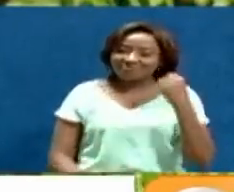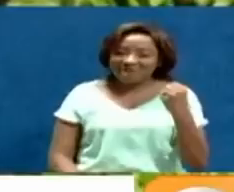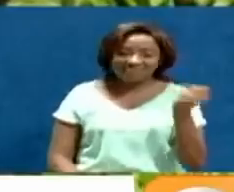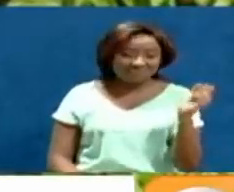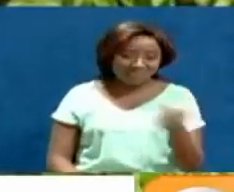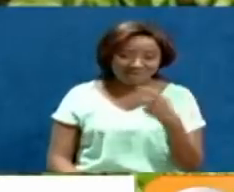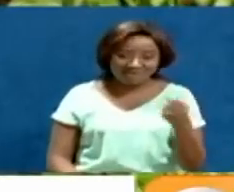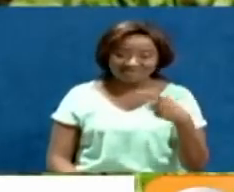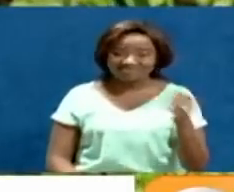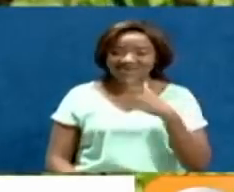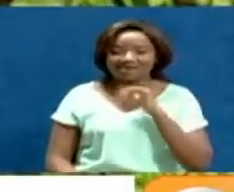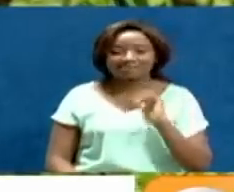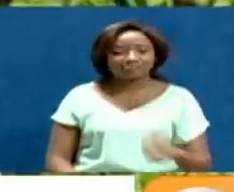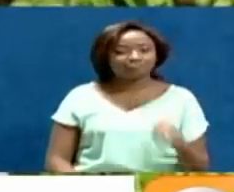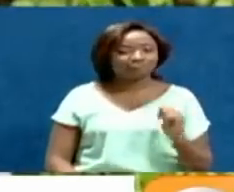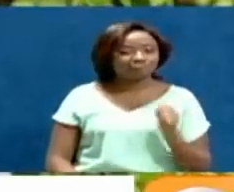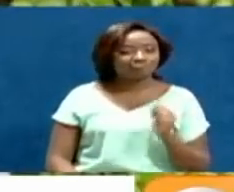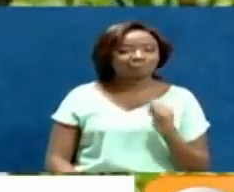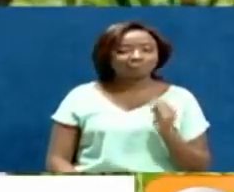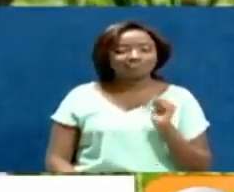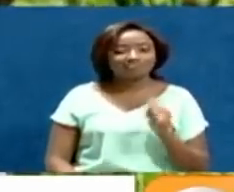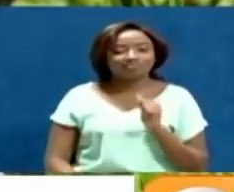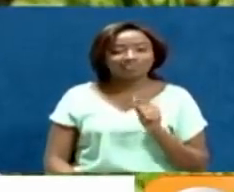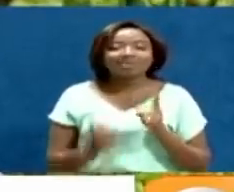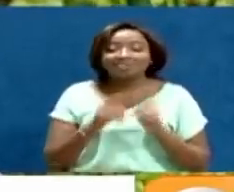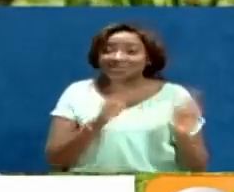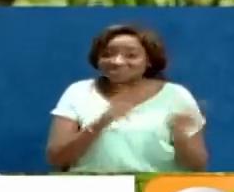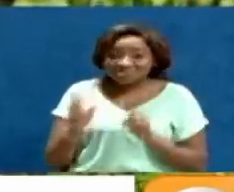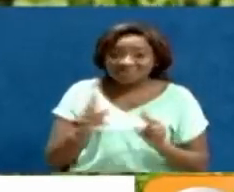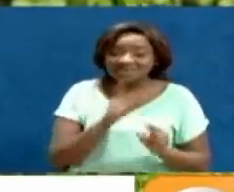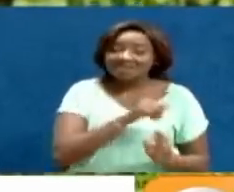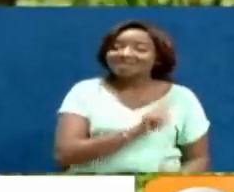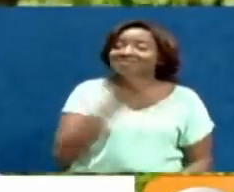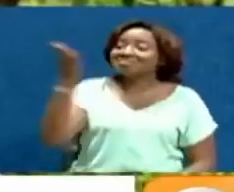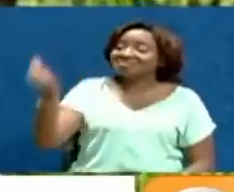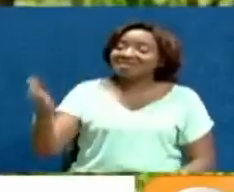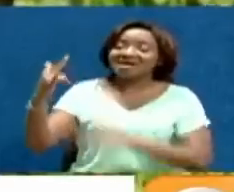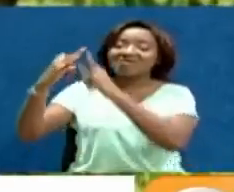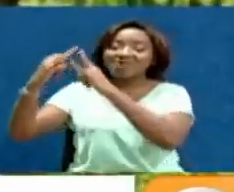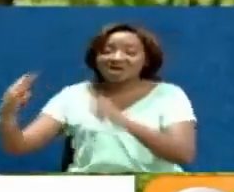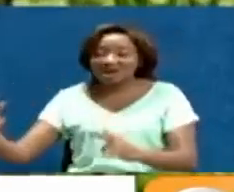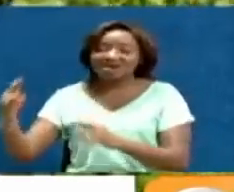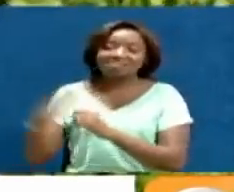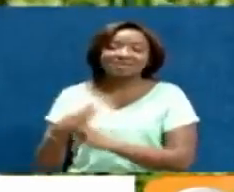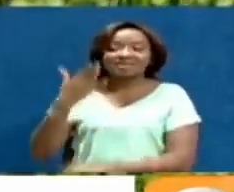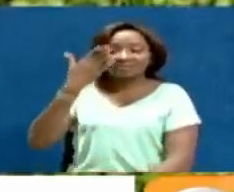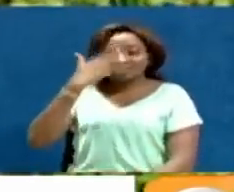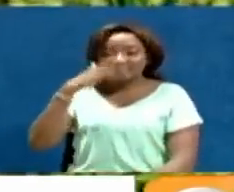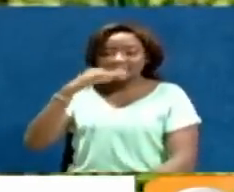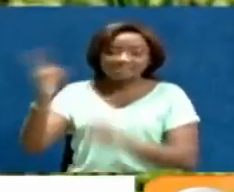now, yeah. But on normal days, he usually goes to